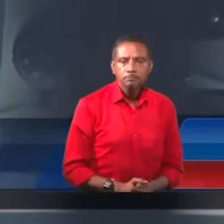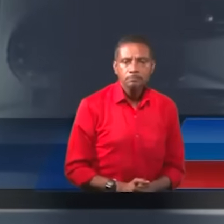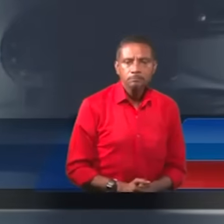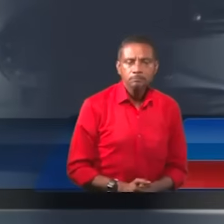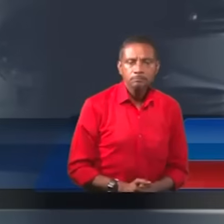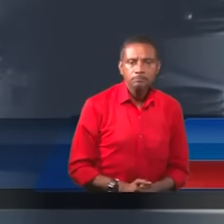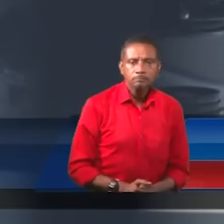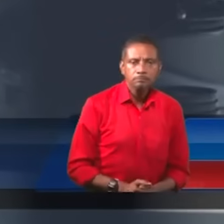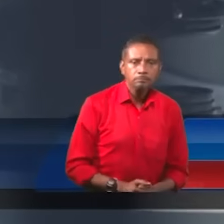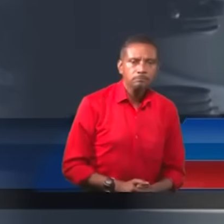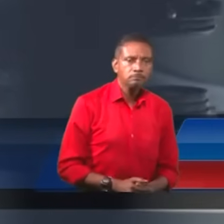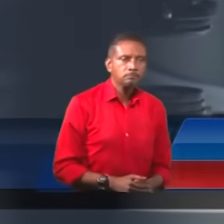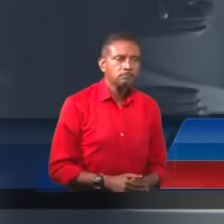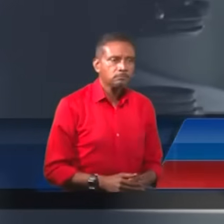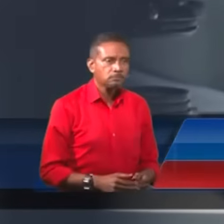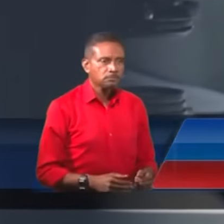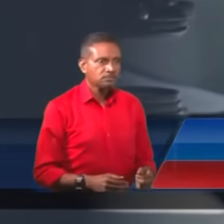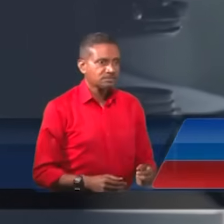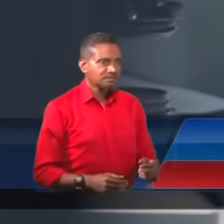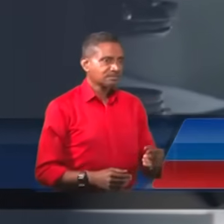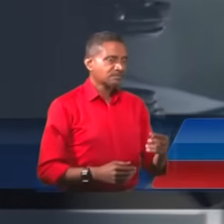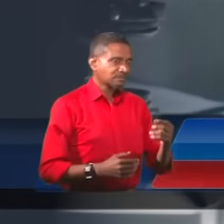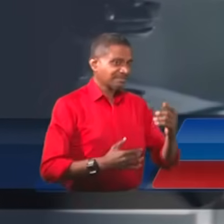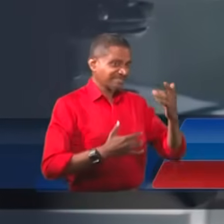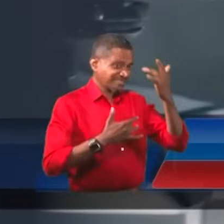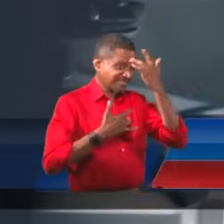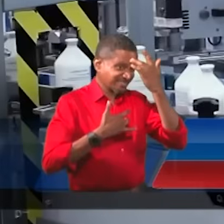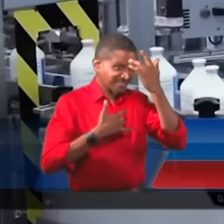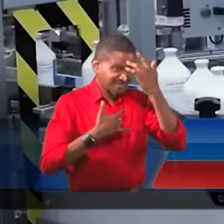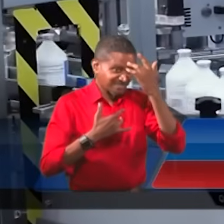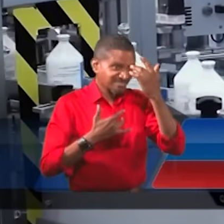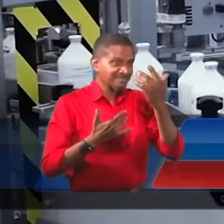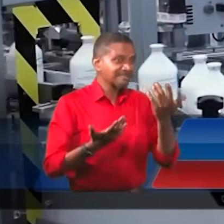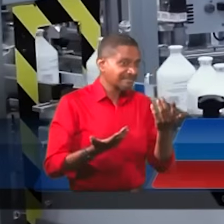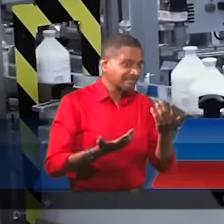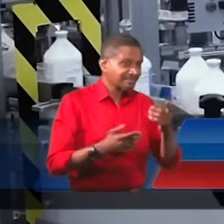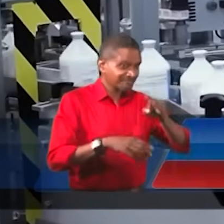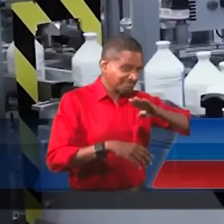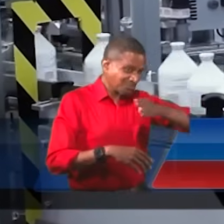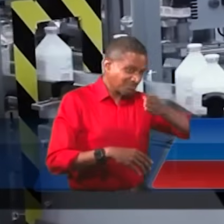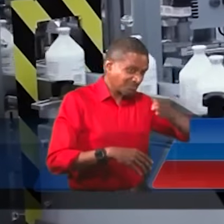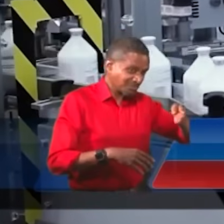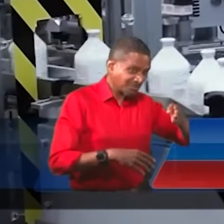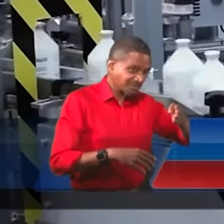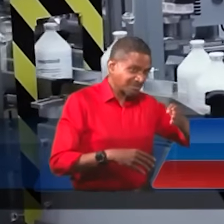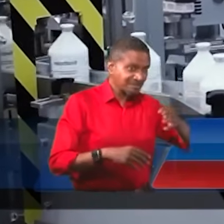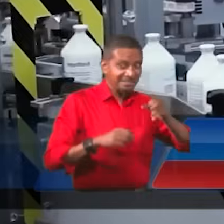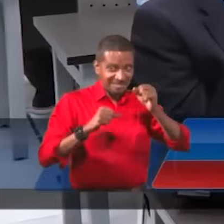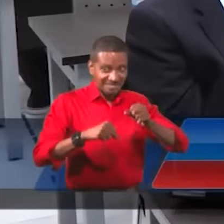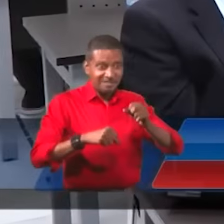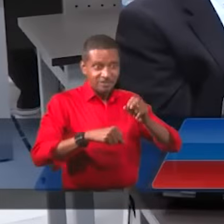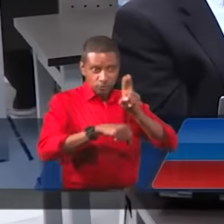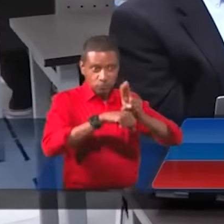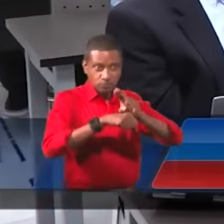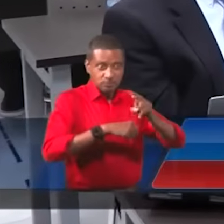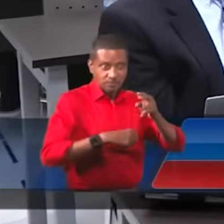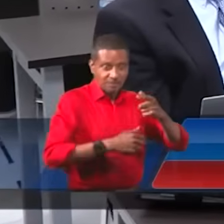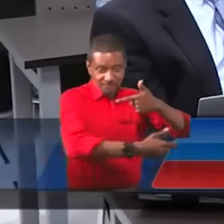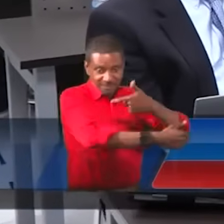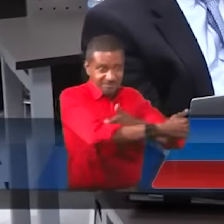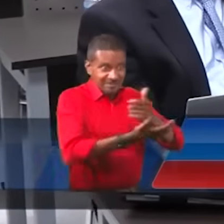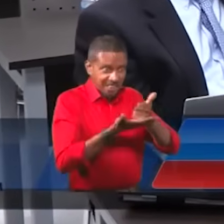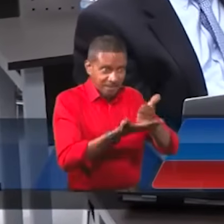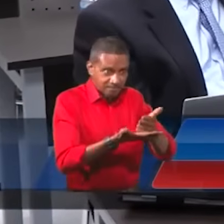VPDs, are infectious diseases caused by viruses or bacteria that can be prevented with vaccines. According